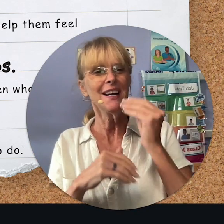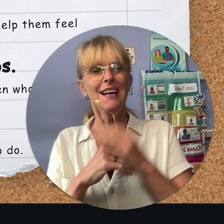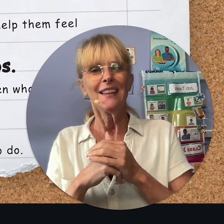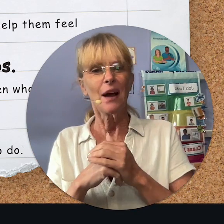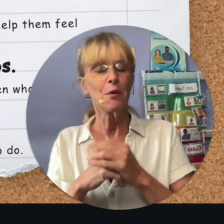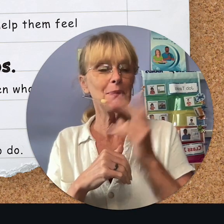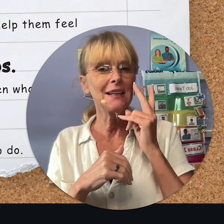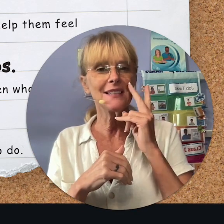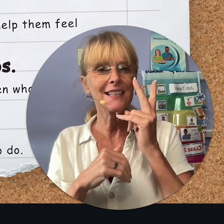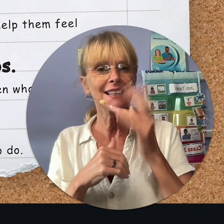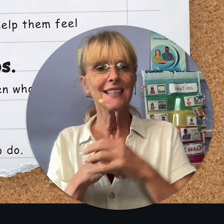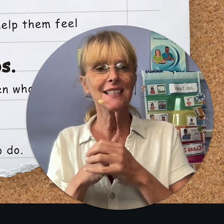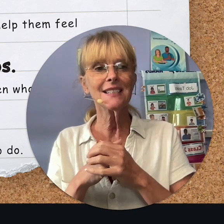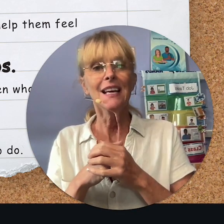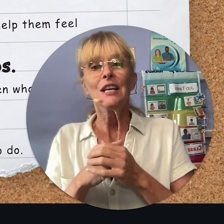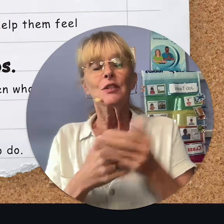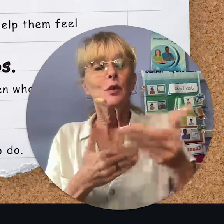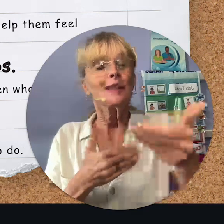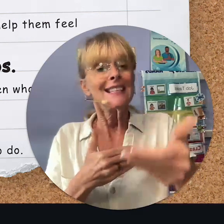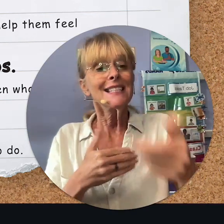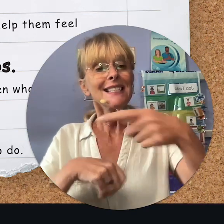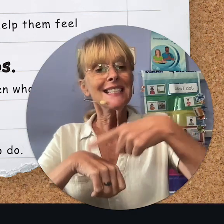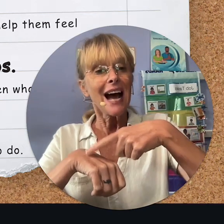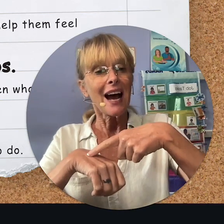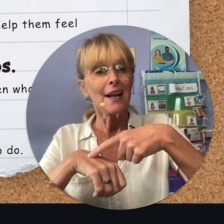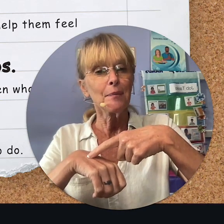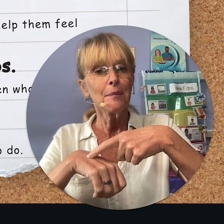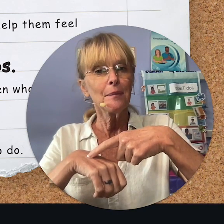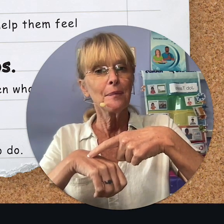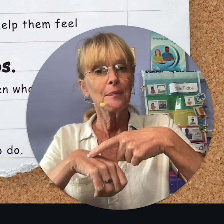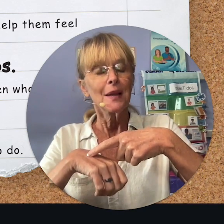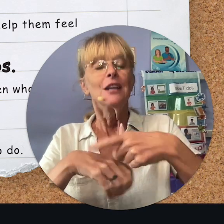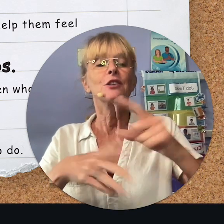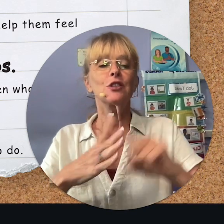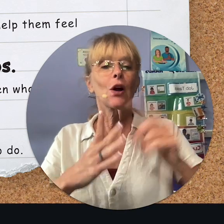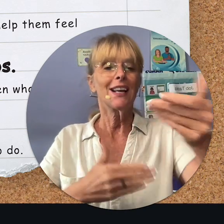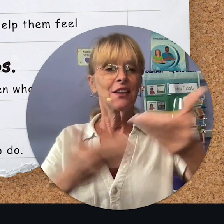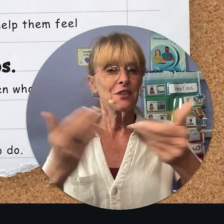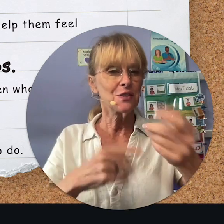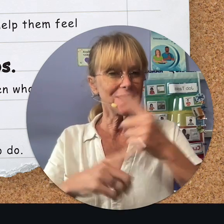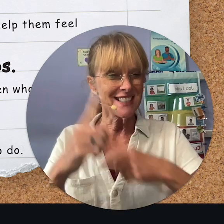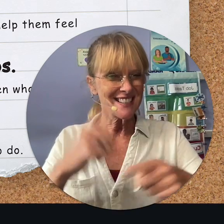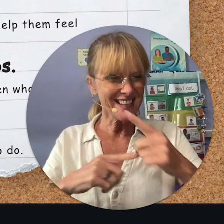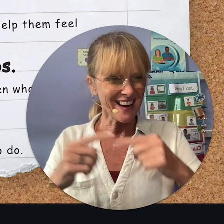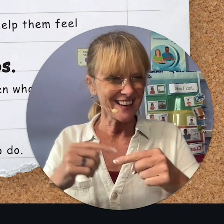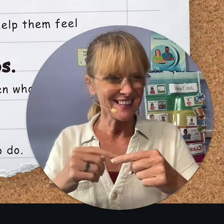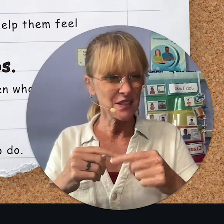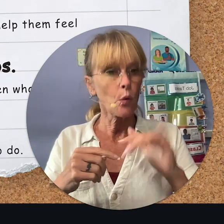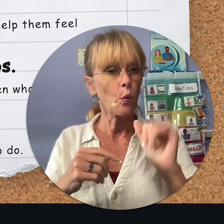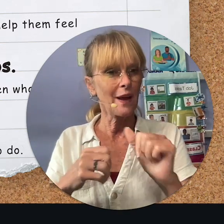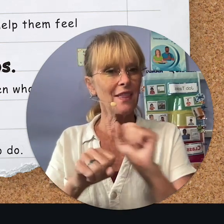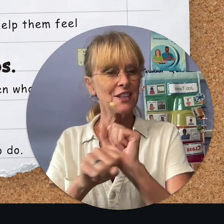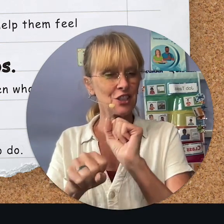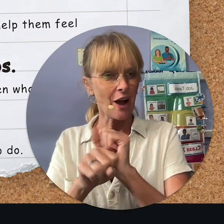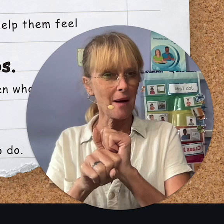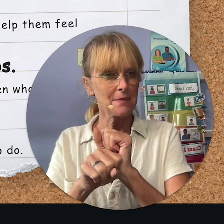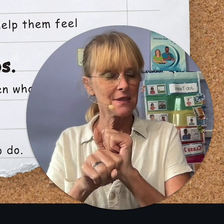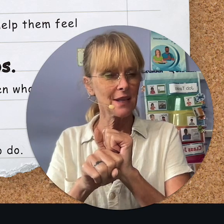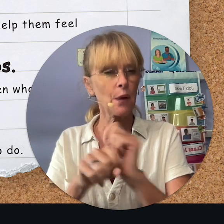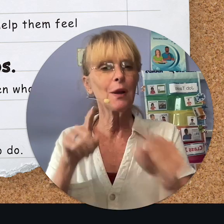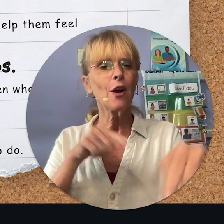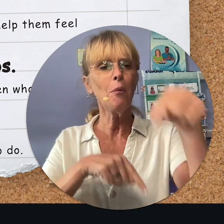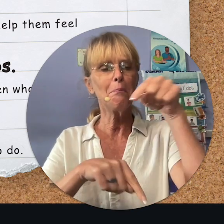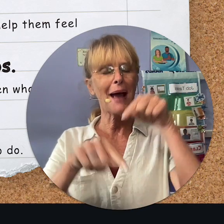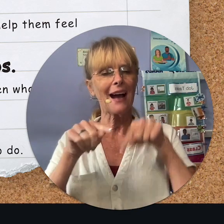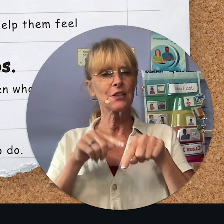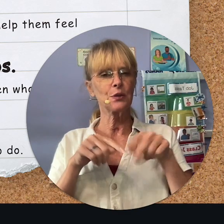beautiful that would be, seeing this. So this is a time to start introducing signs with the jobs.